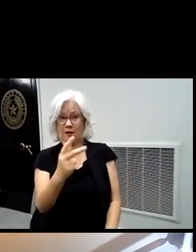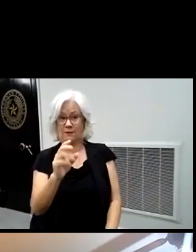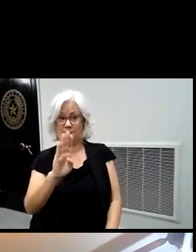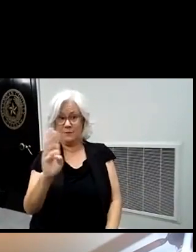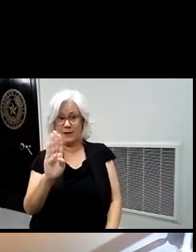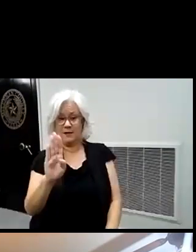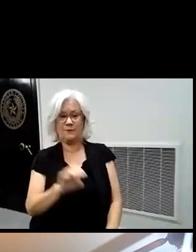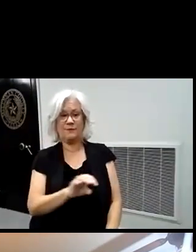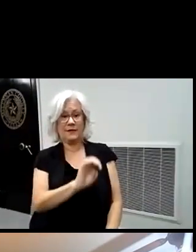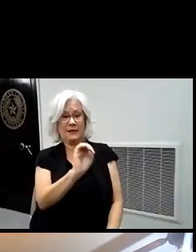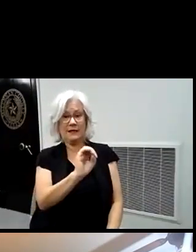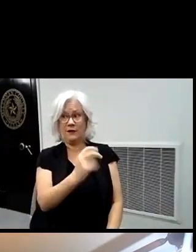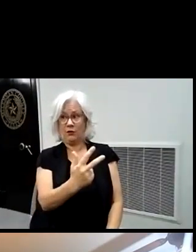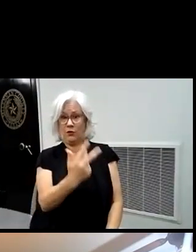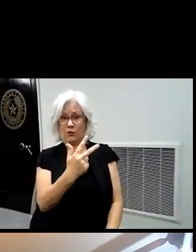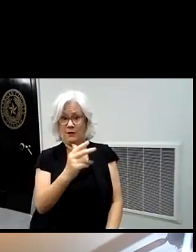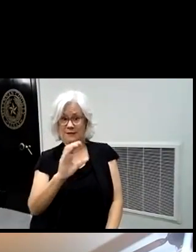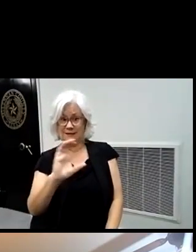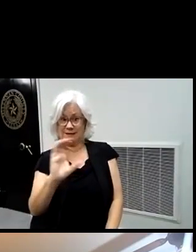E3C,